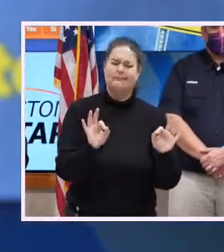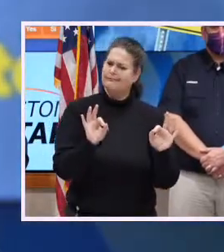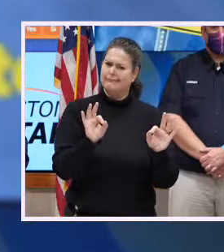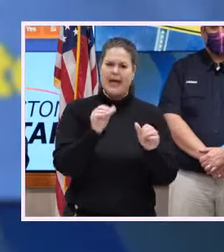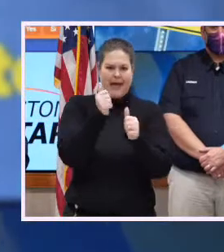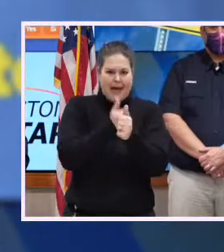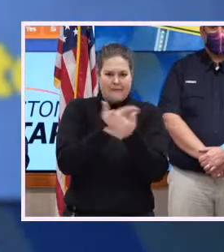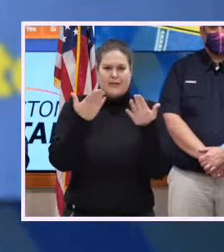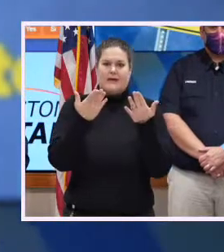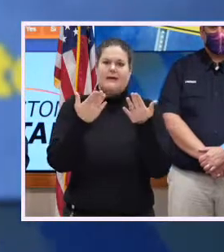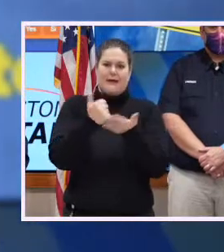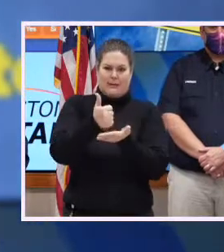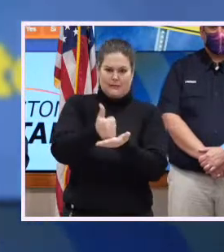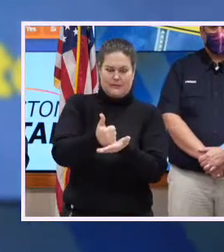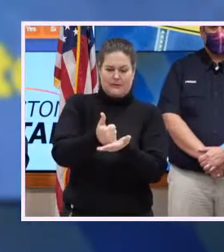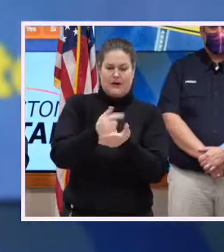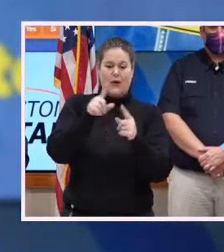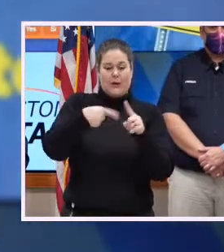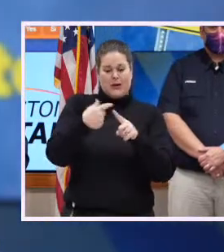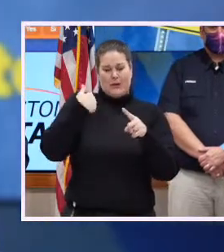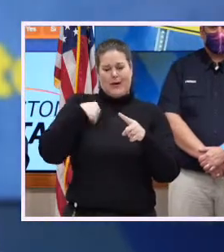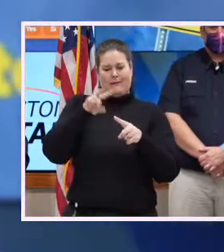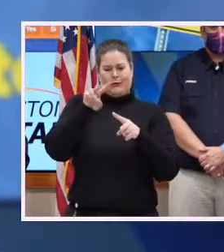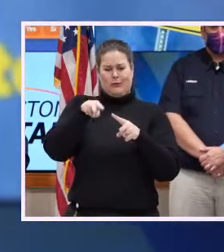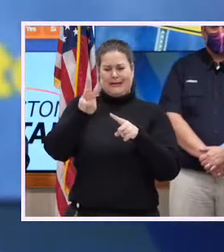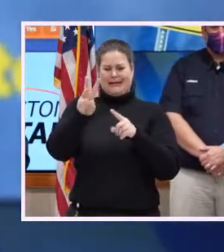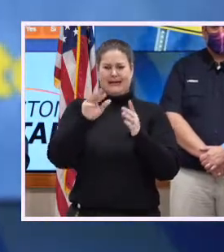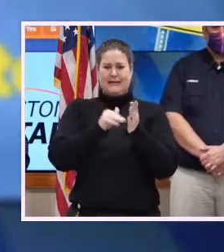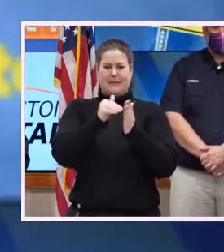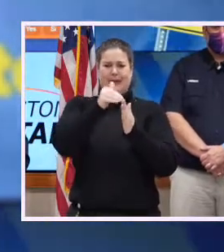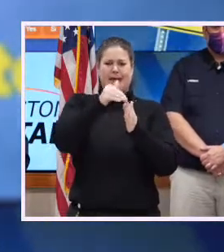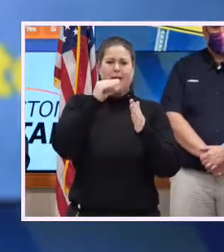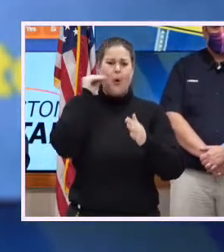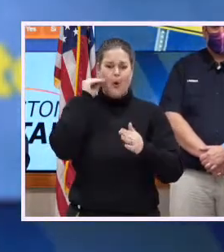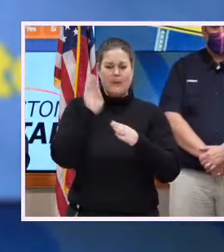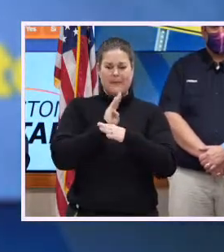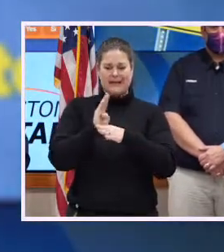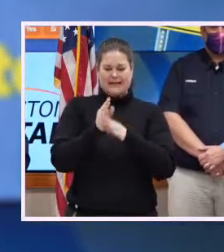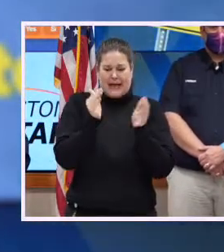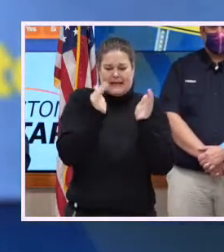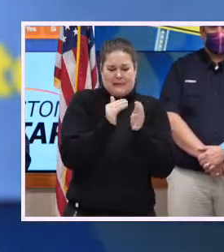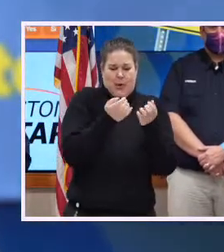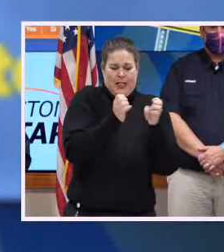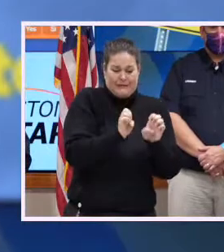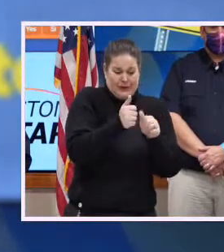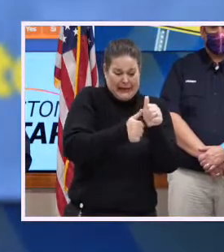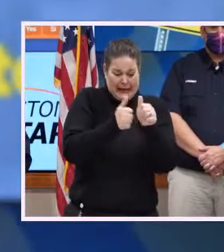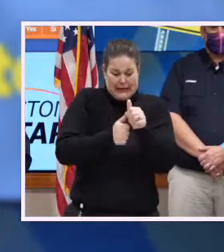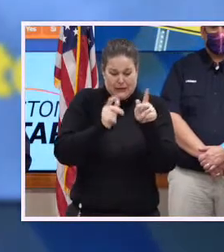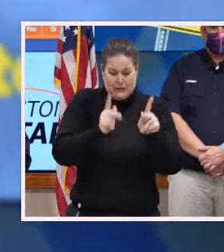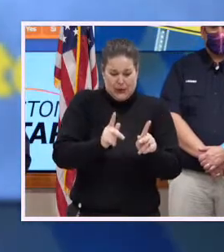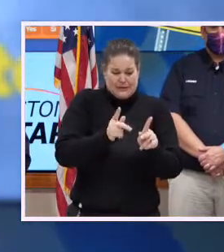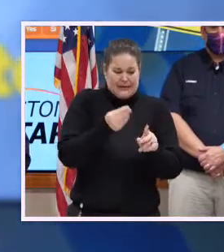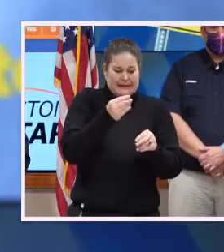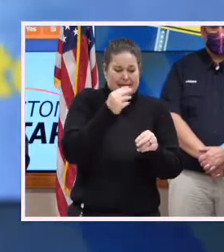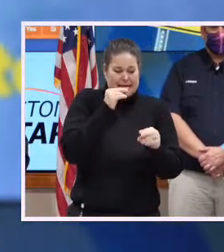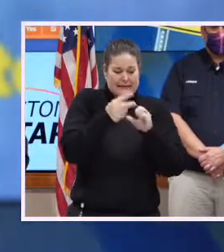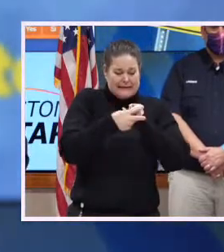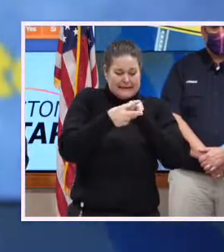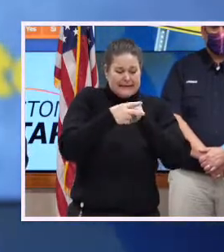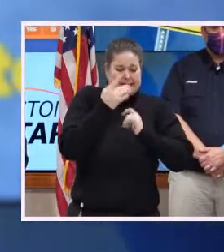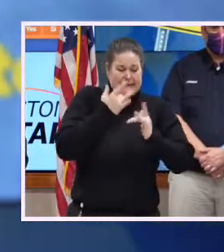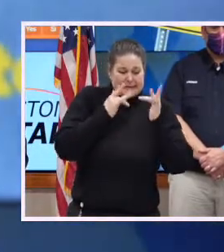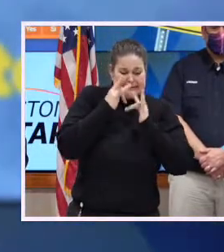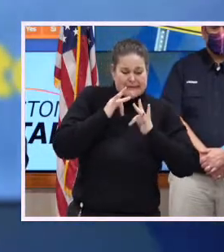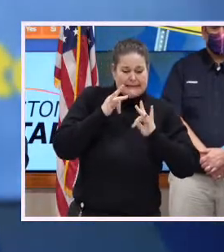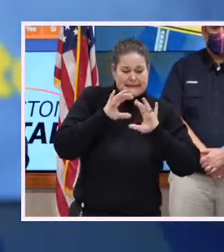2.6 million homes and businesses, a small effort by everybody that has the power at this time to conserve makes